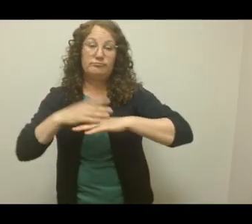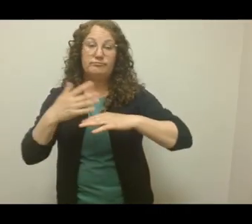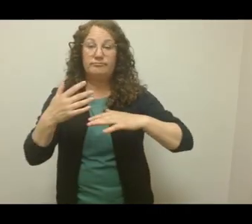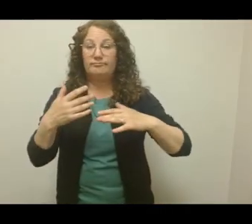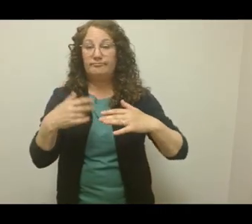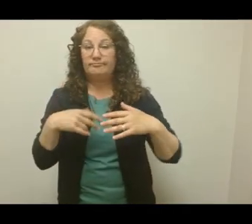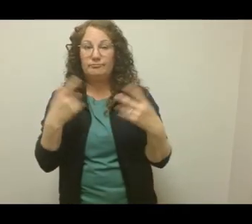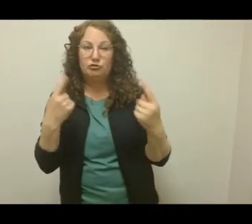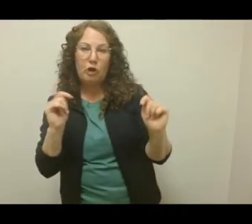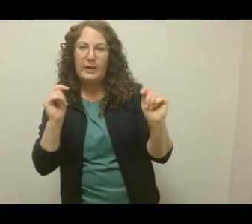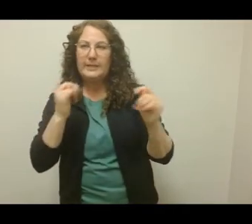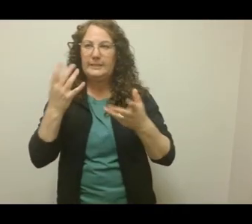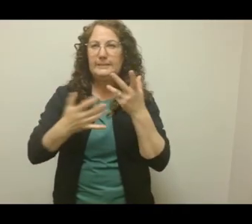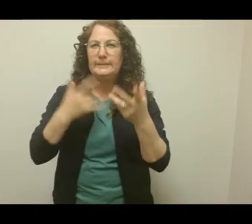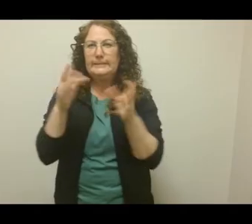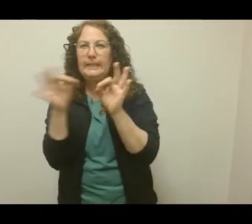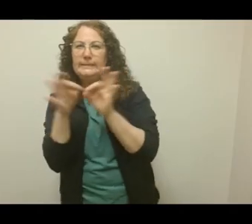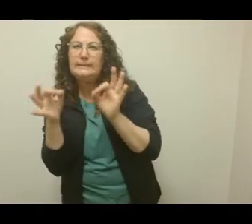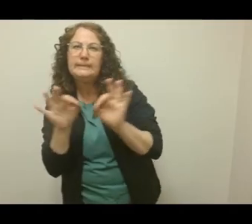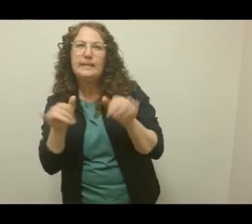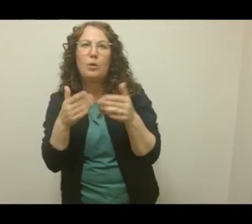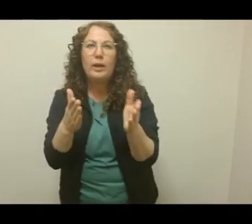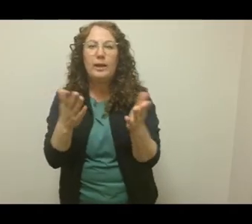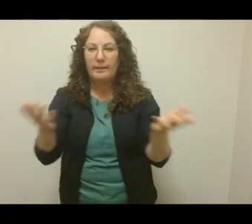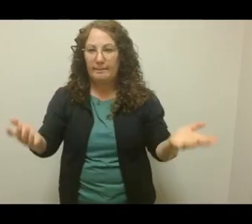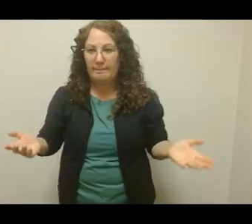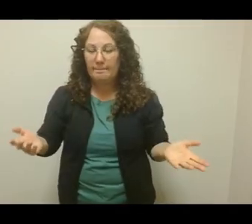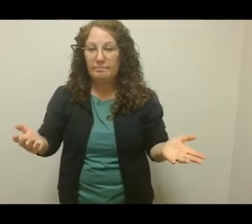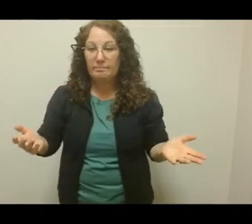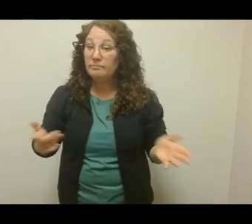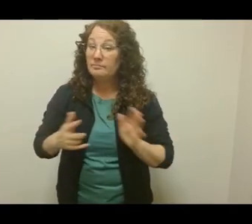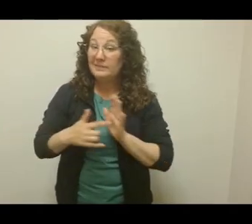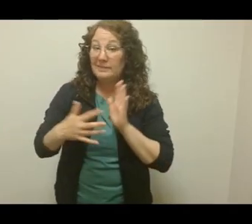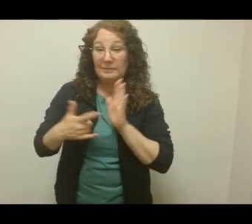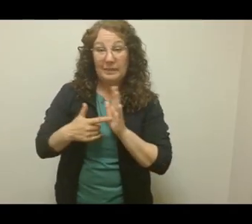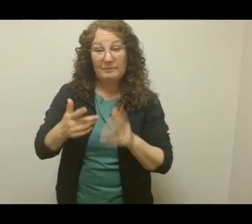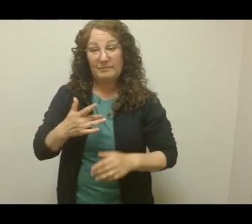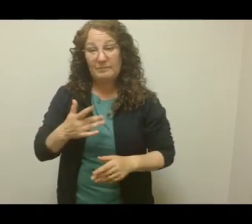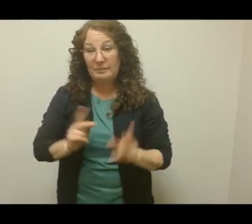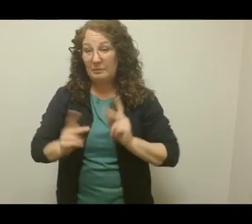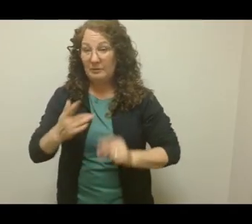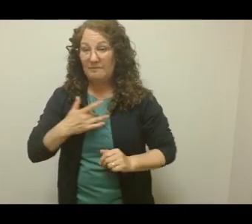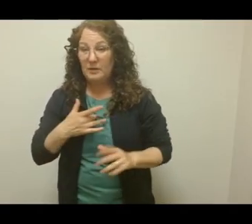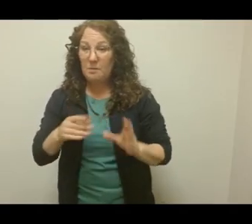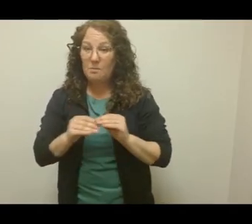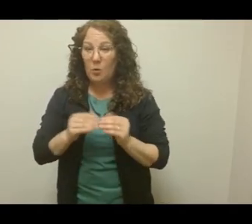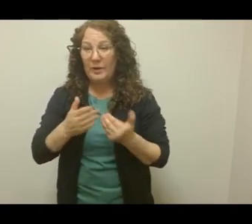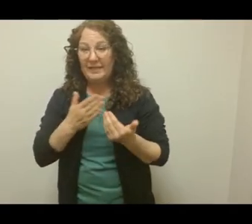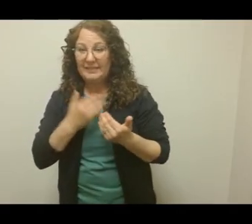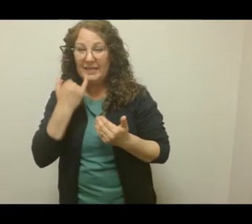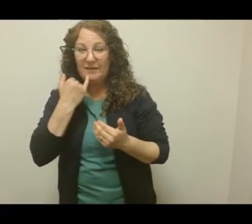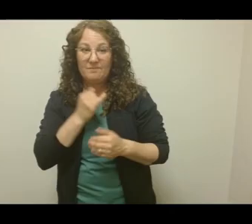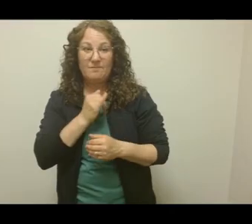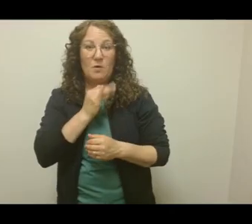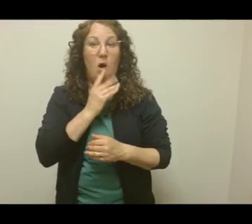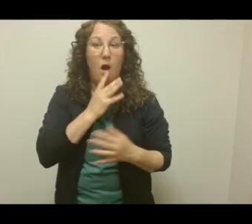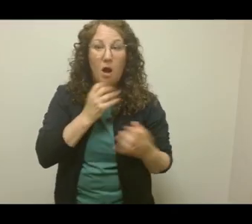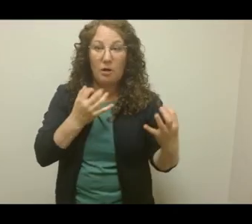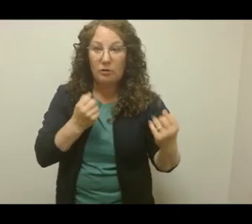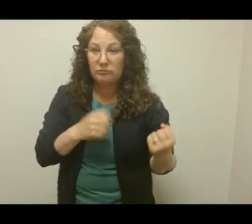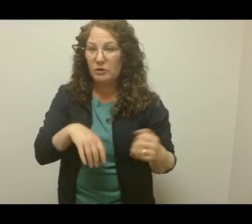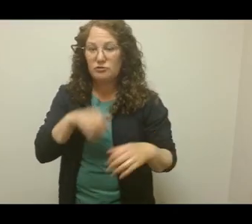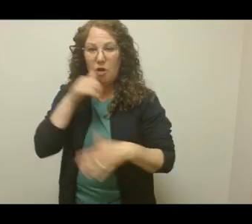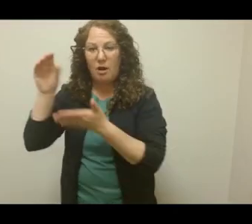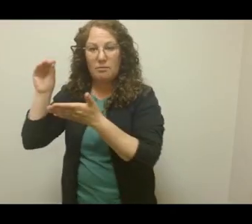to generate some sentences that way. Sometimes people find it easier to verbalize an idea than it is to write down on